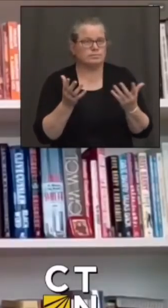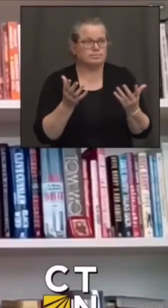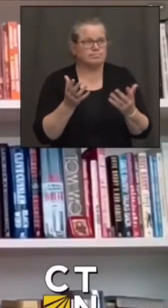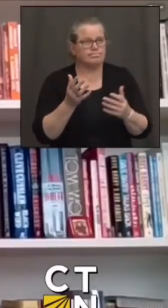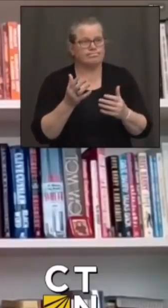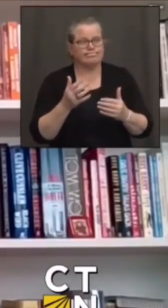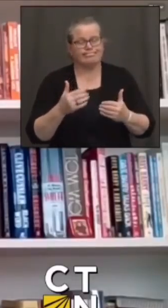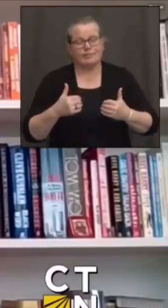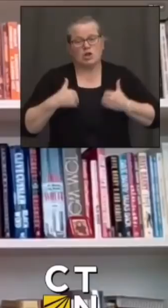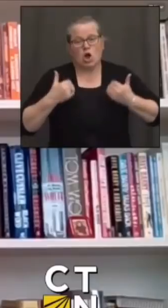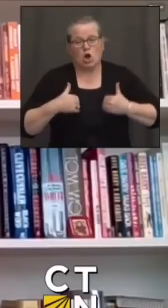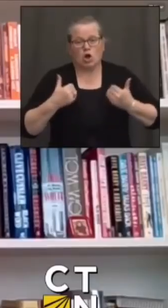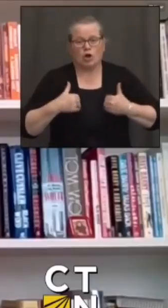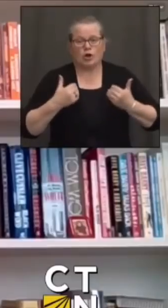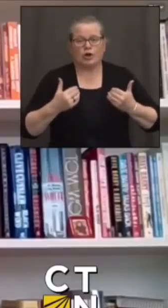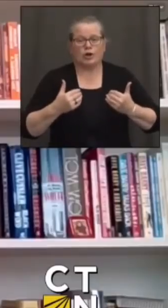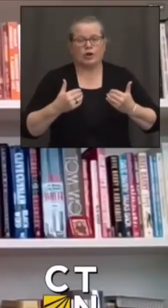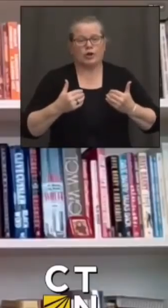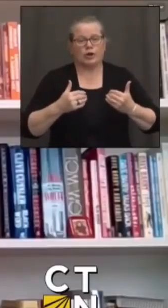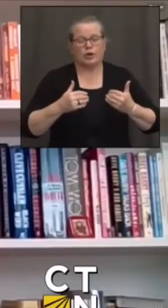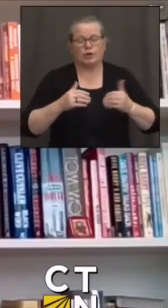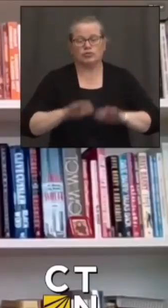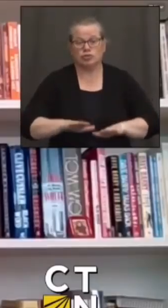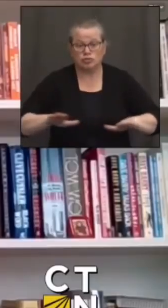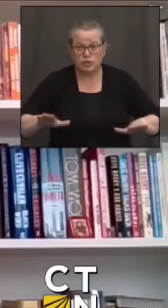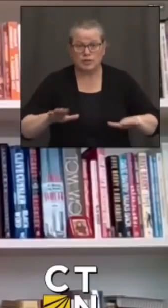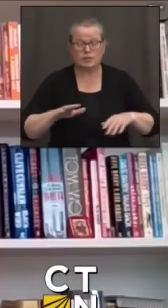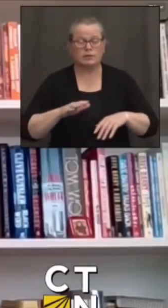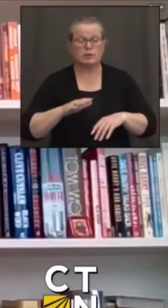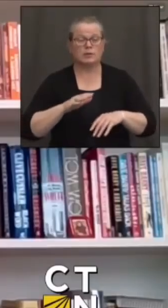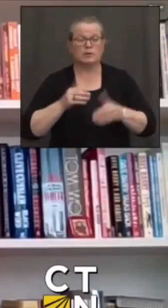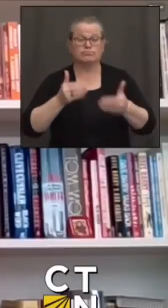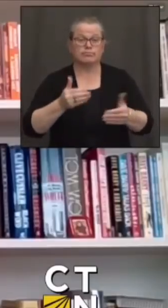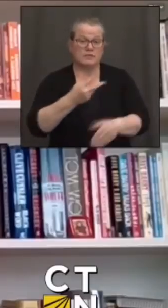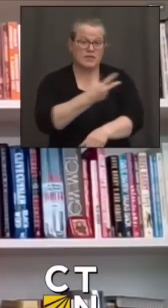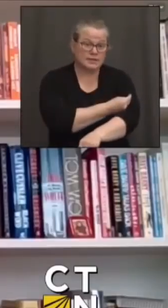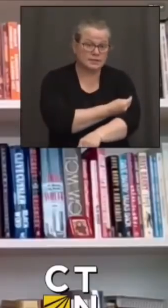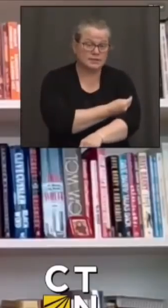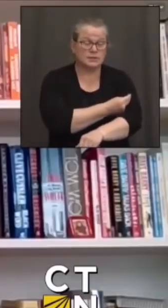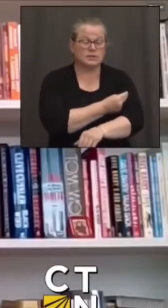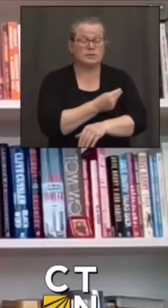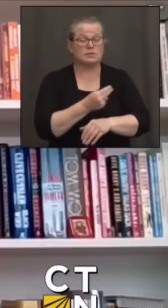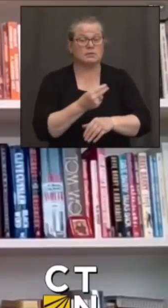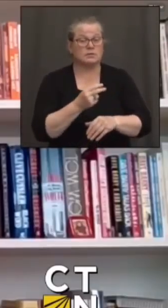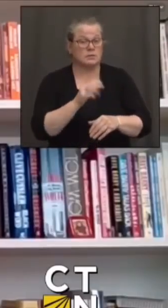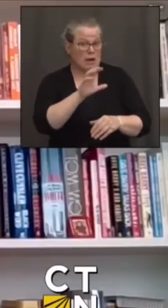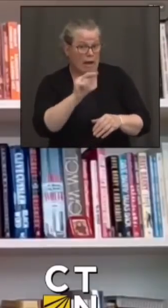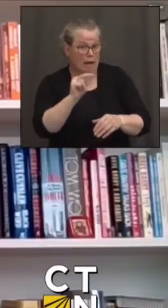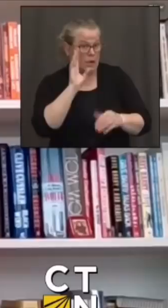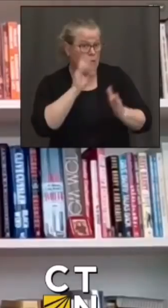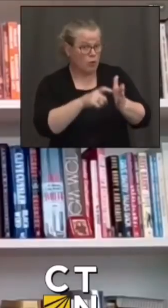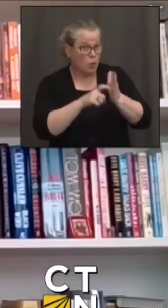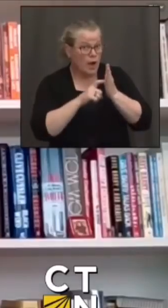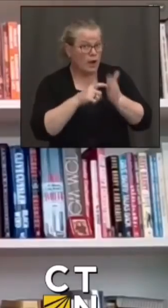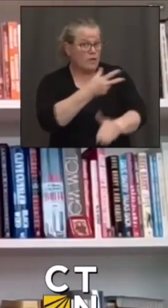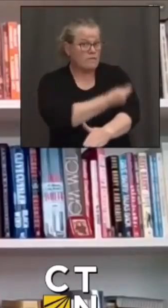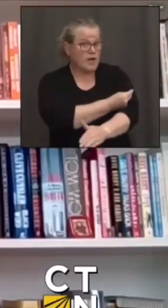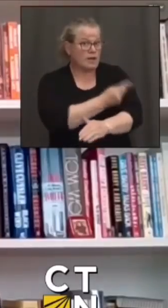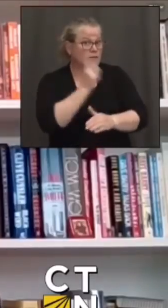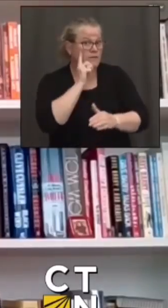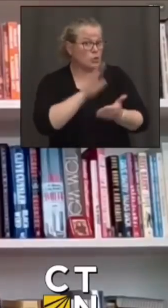vaccinating younger children and whether or not Connecticut would require vaccination to attend